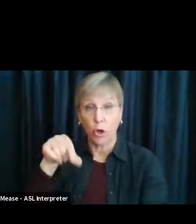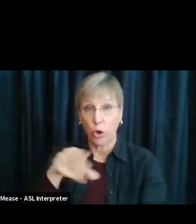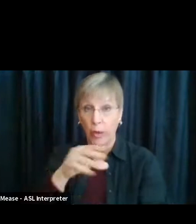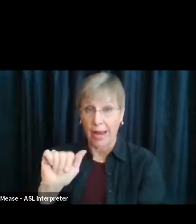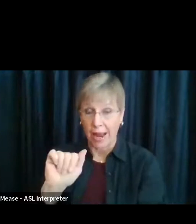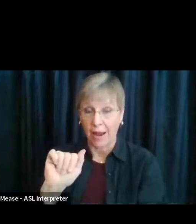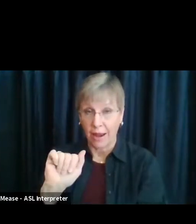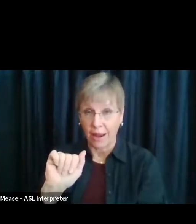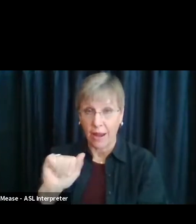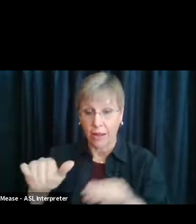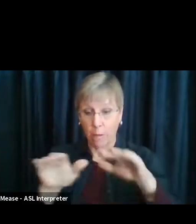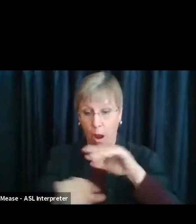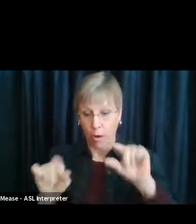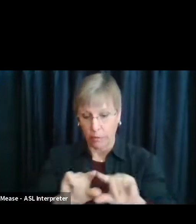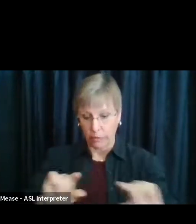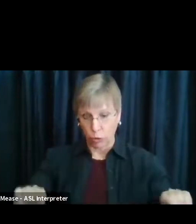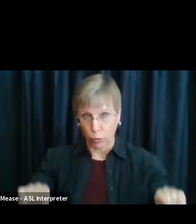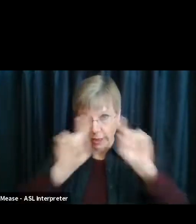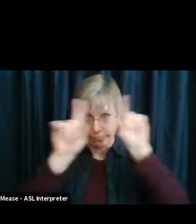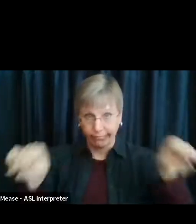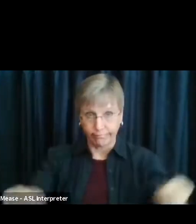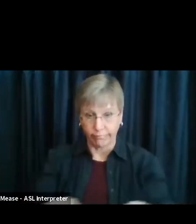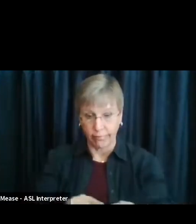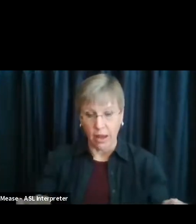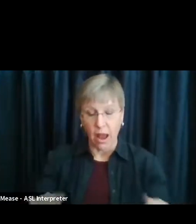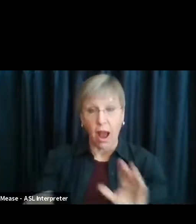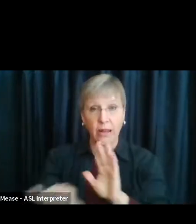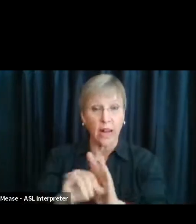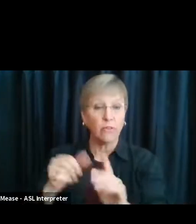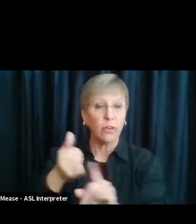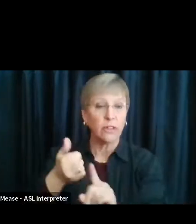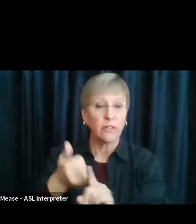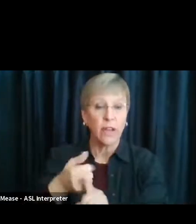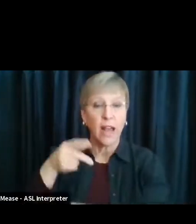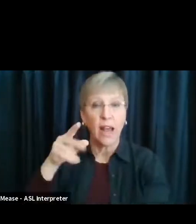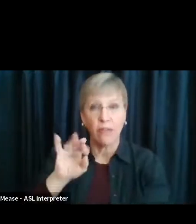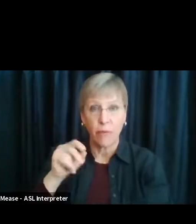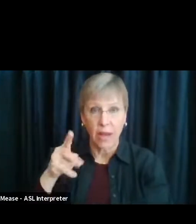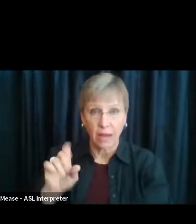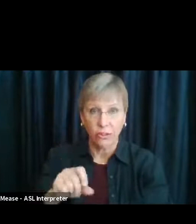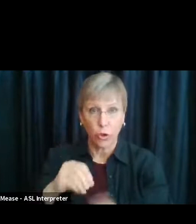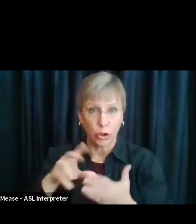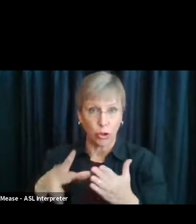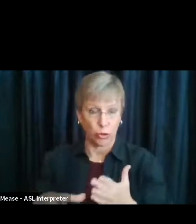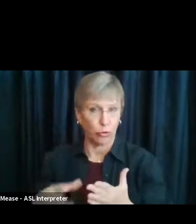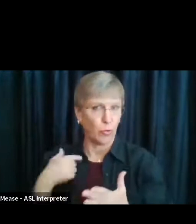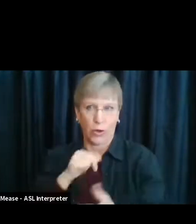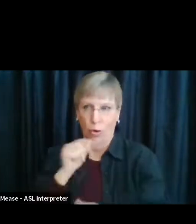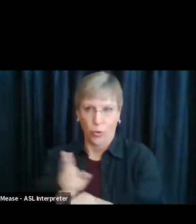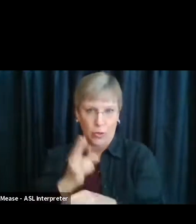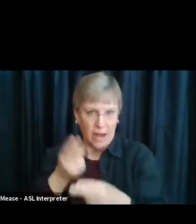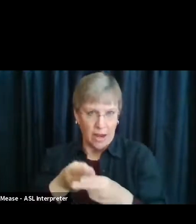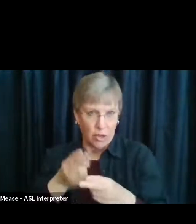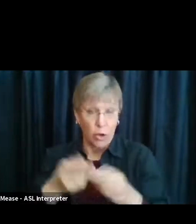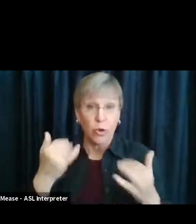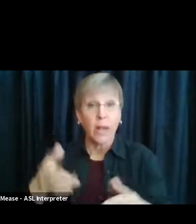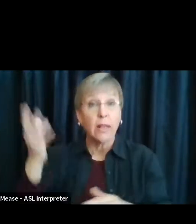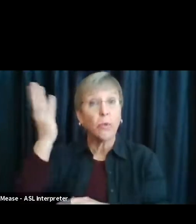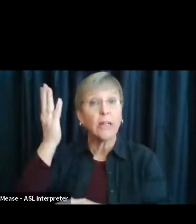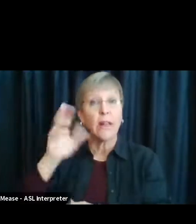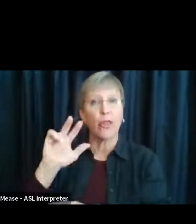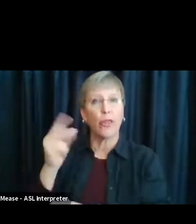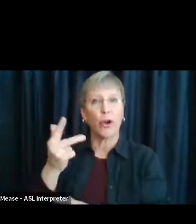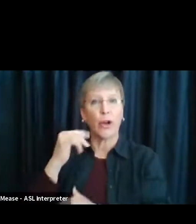Please identify yourself as an FPS member or a student. We won't use anyone's name. We'd like to note that today's presentation is the